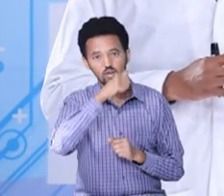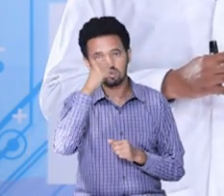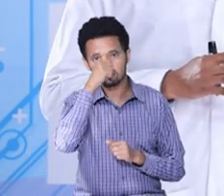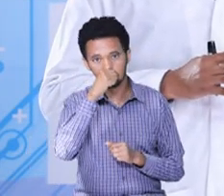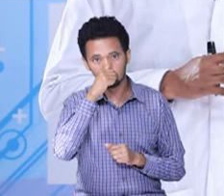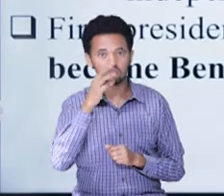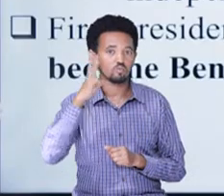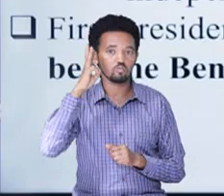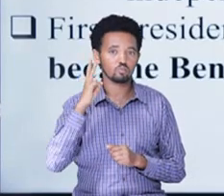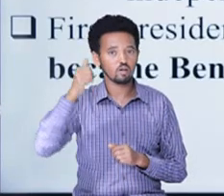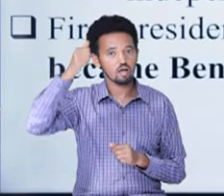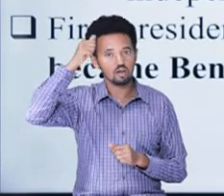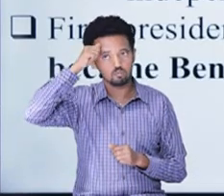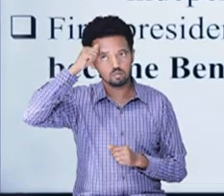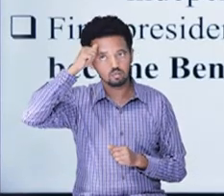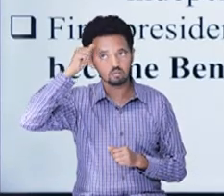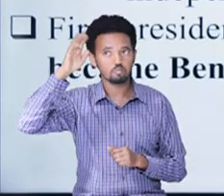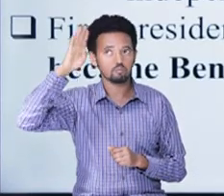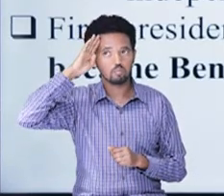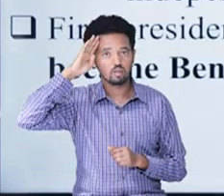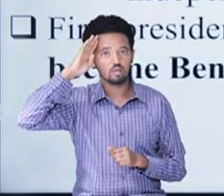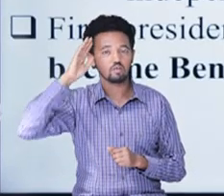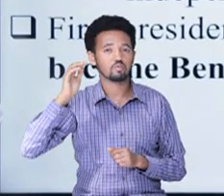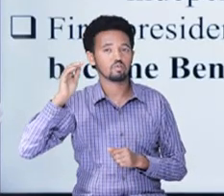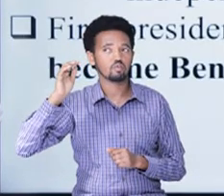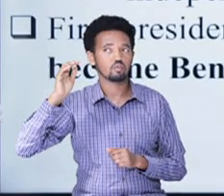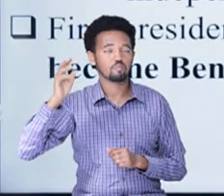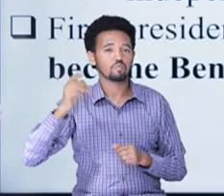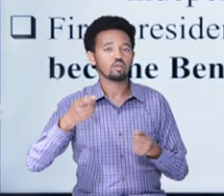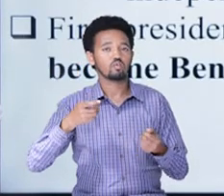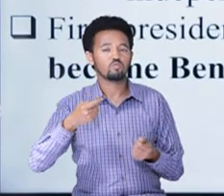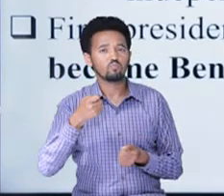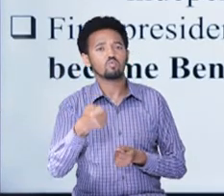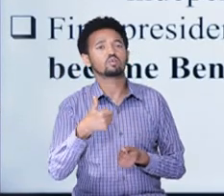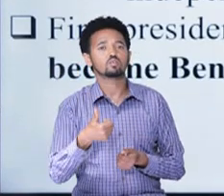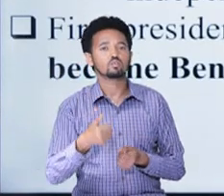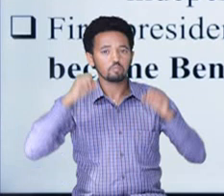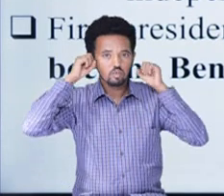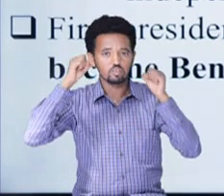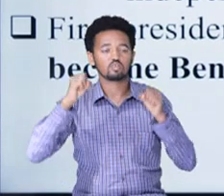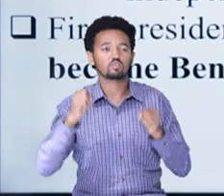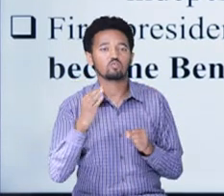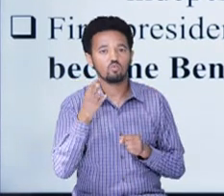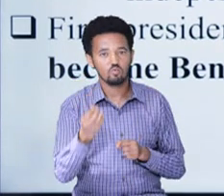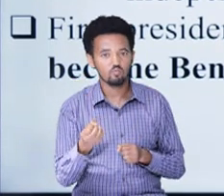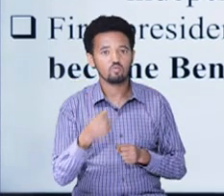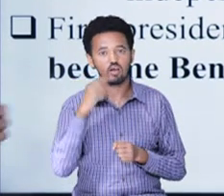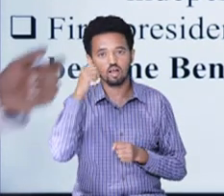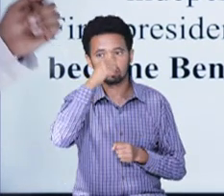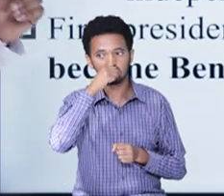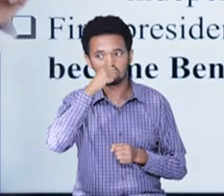Algeria was Ahmed Ben Bella. Ahmed Ben Bella, he was the first president of independent